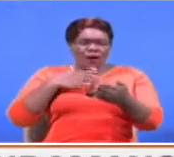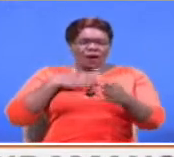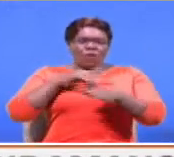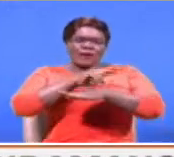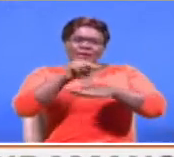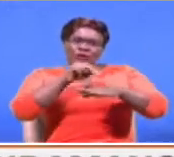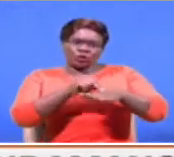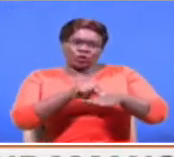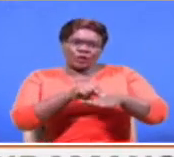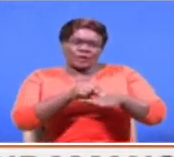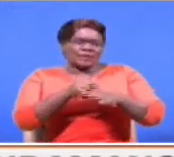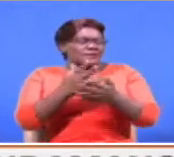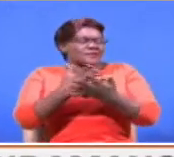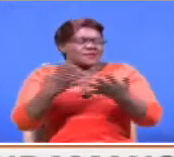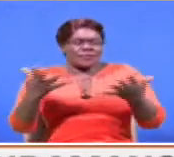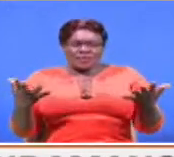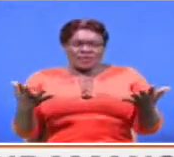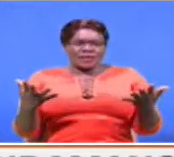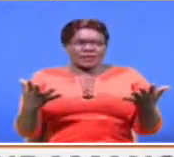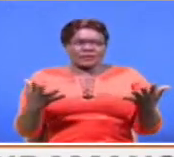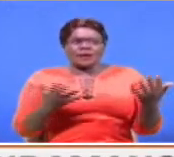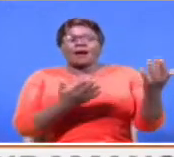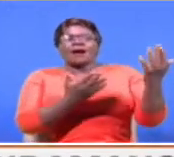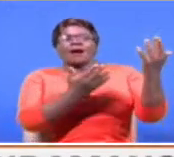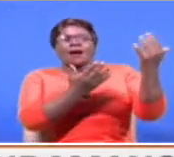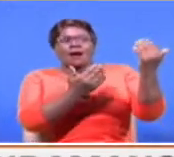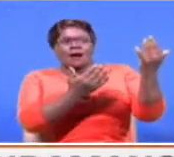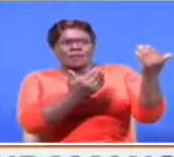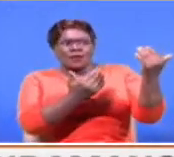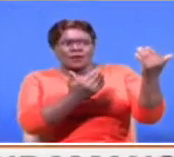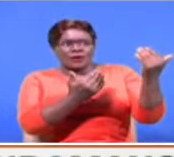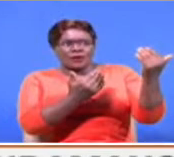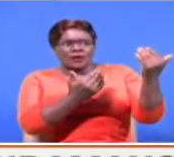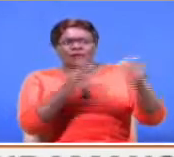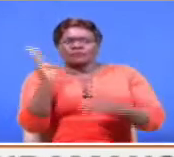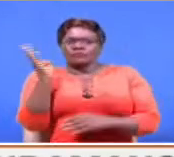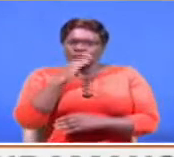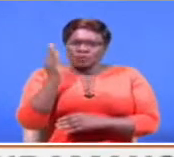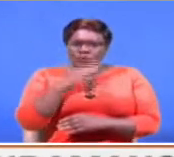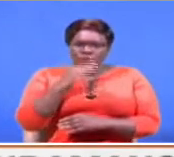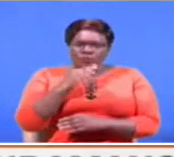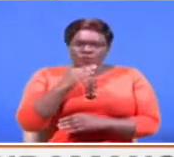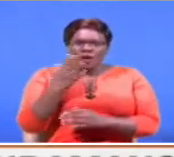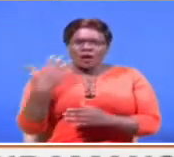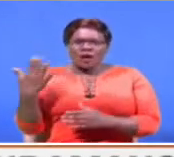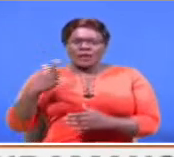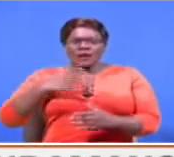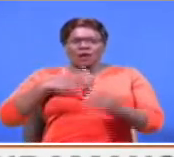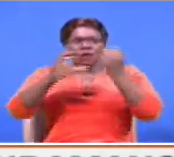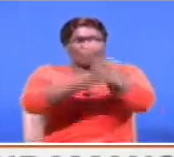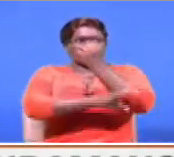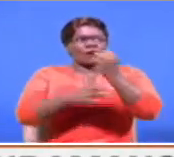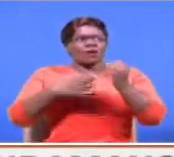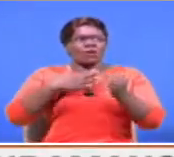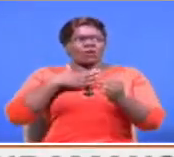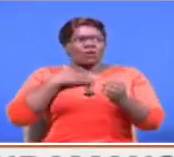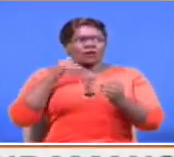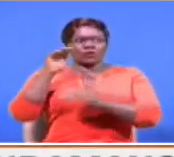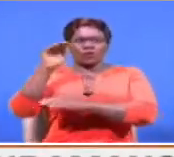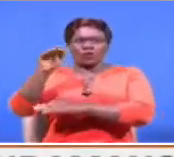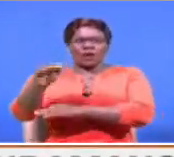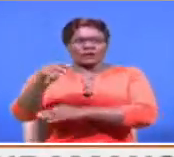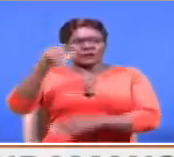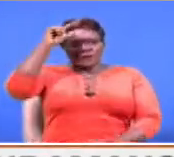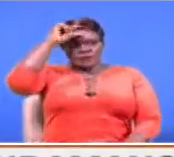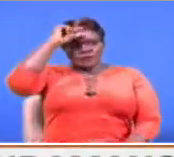nation. Something is brewing and getting rotten in the heart of our country. And we want to call upon